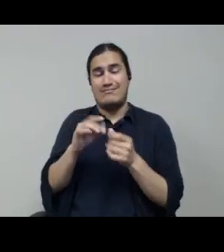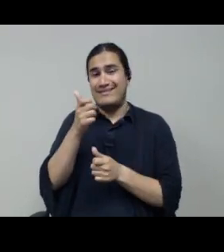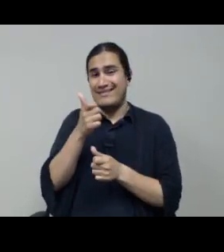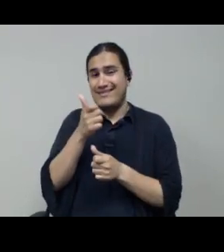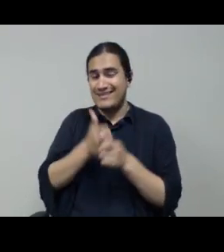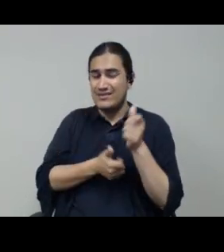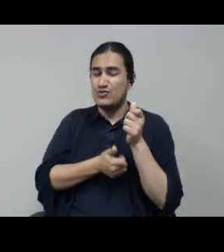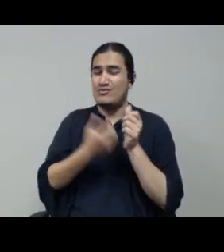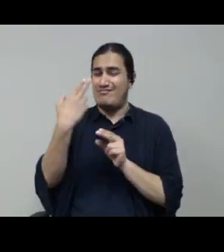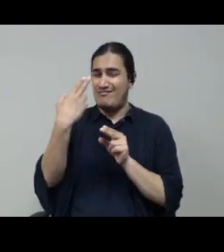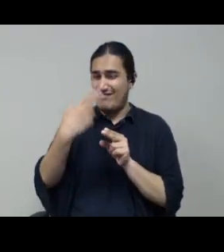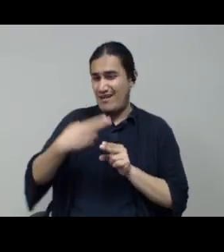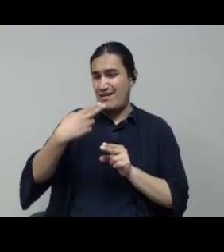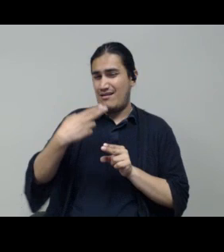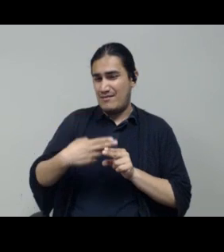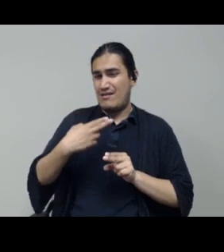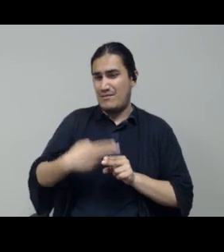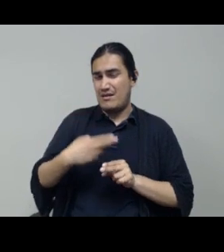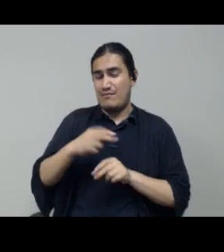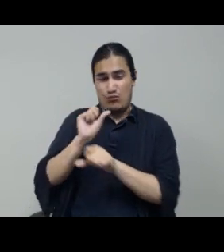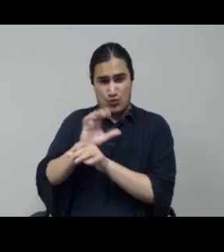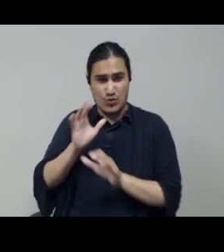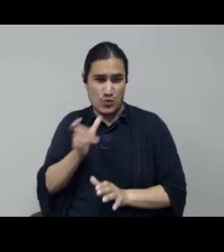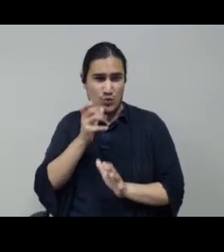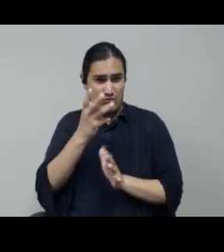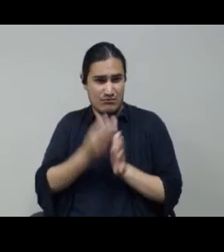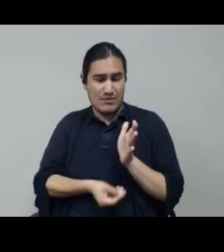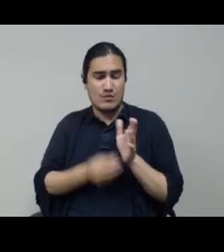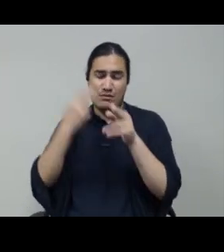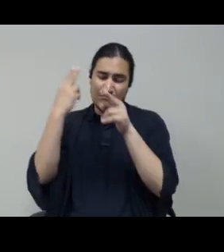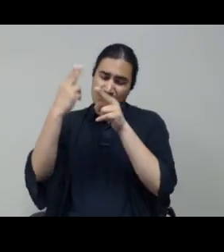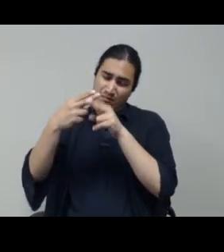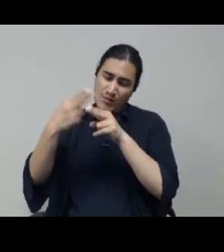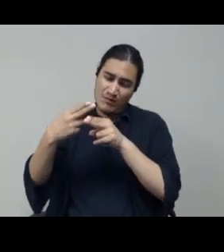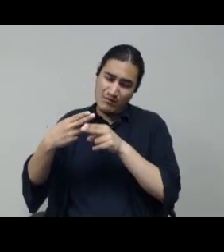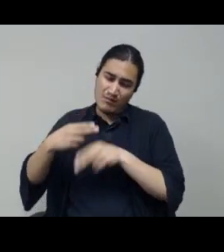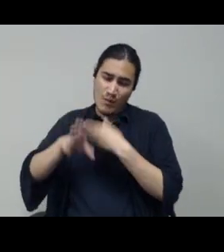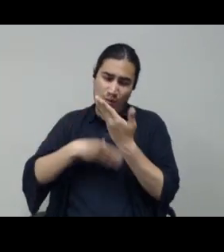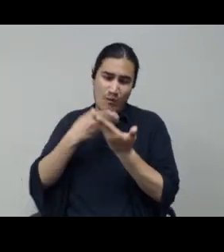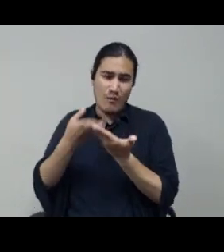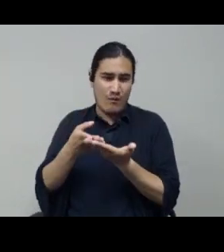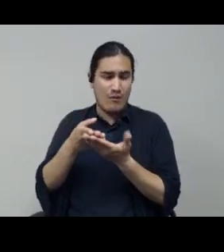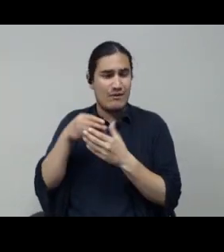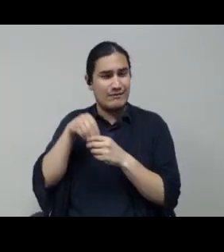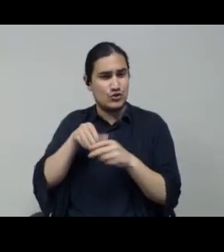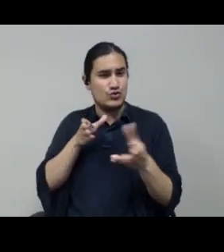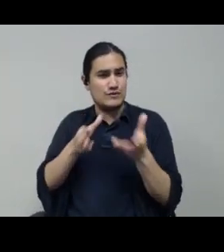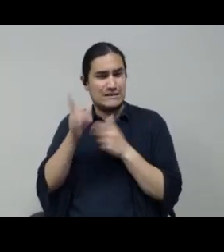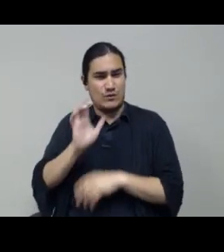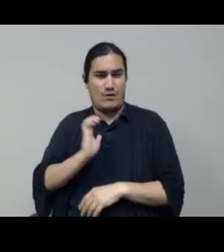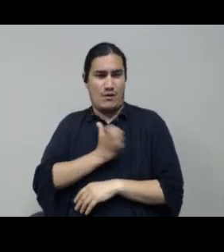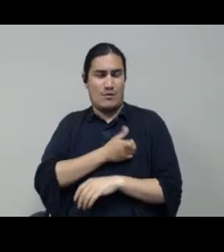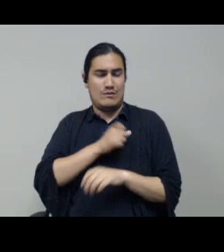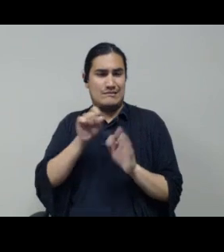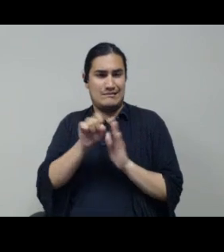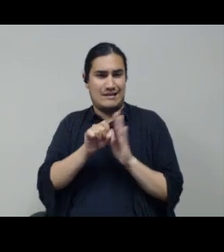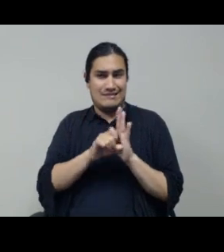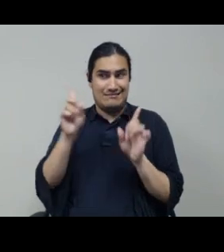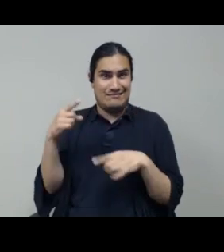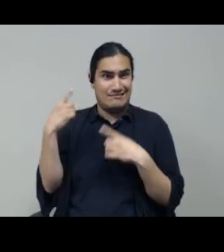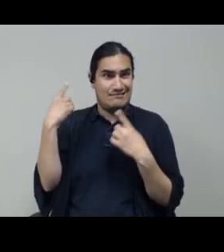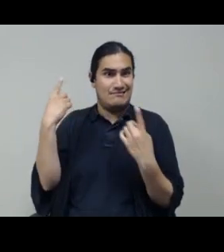name of workers that lost their lives in service of our state, all of them since the turn of the century.